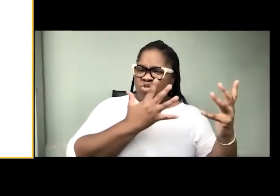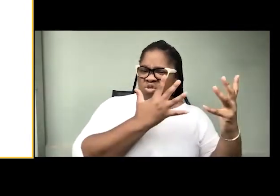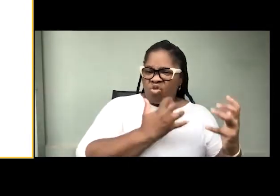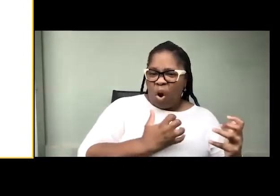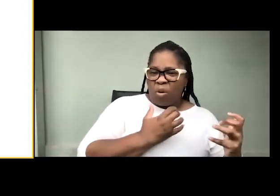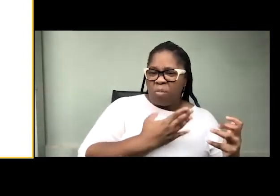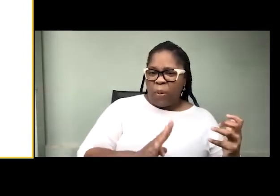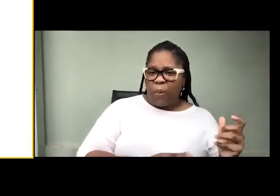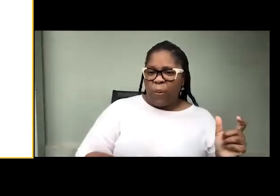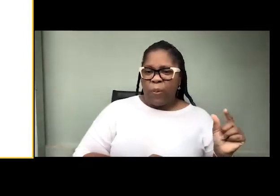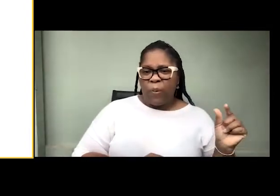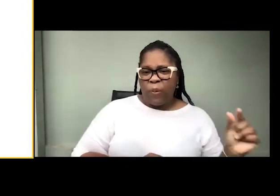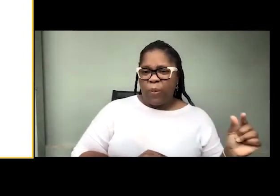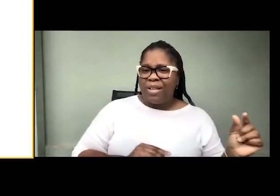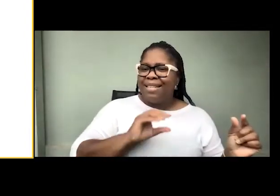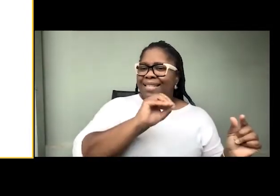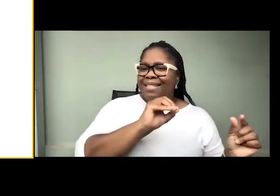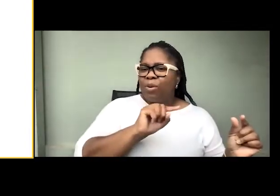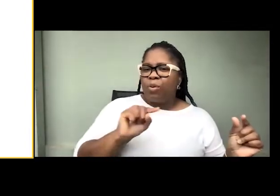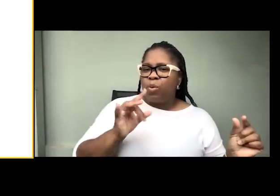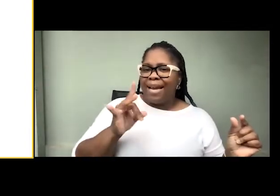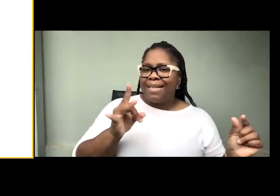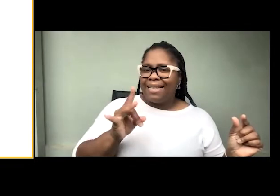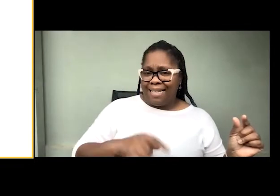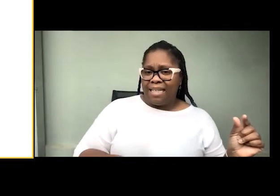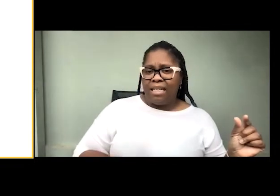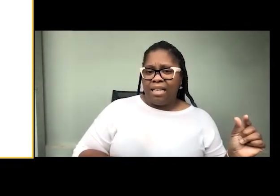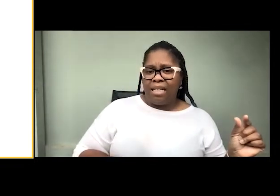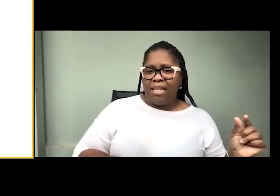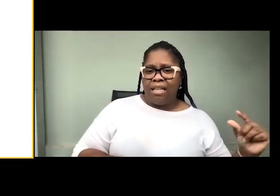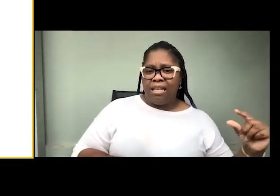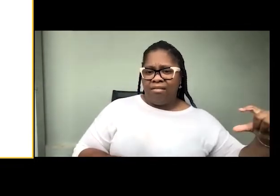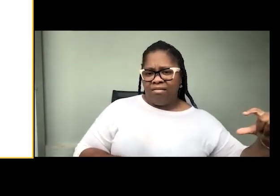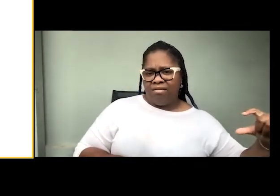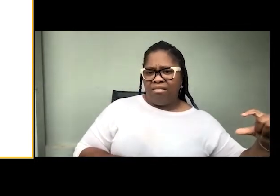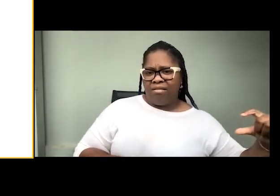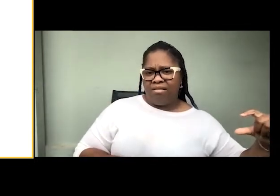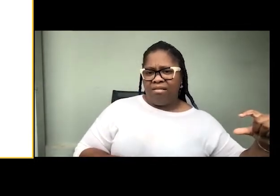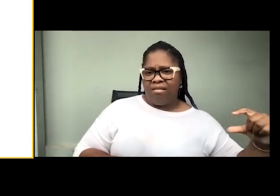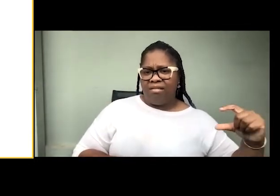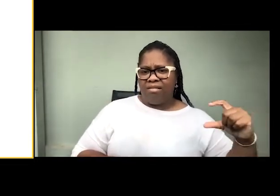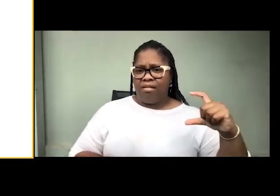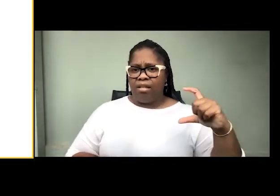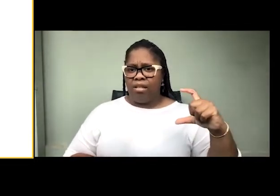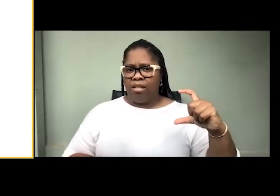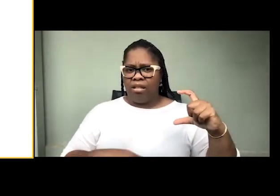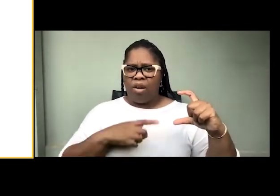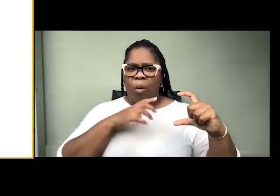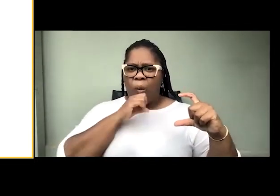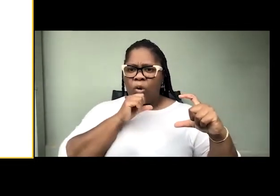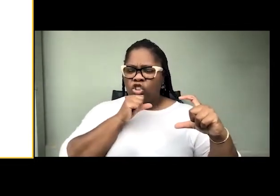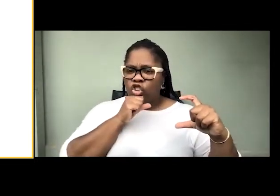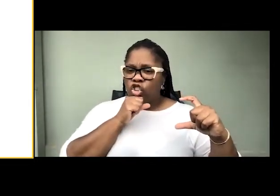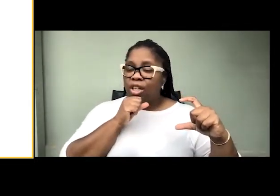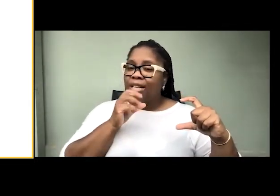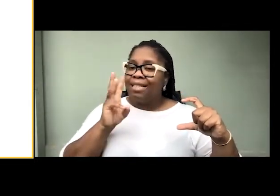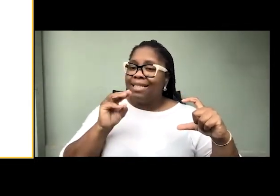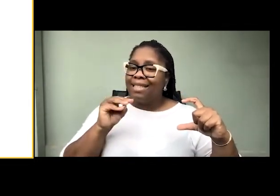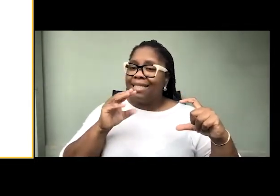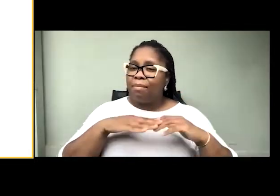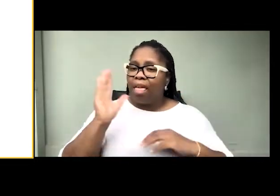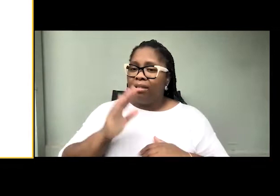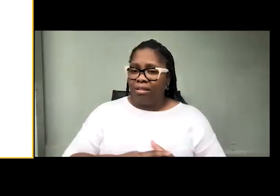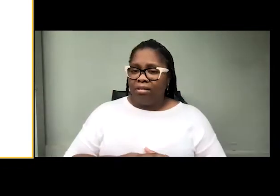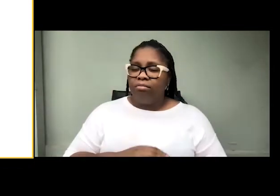0 to 18-year-olds, and that orange block is the 60 plus. And so back in 2010, we had